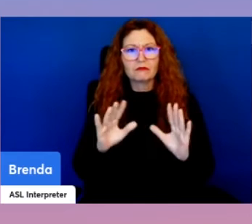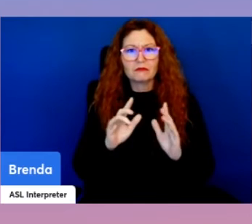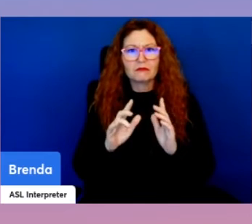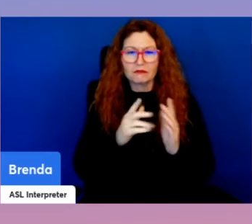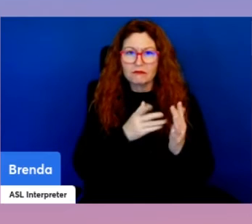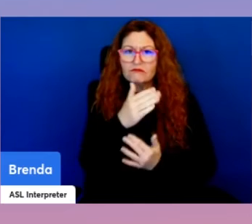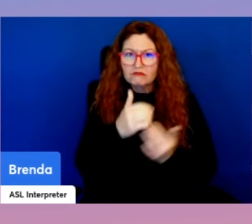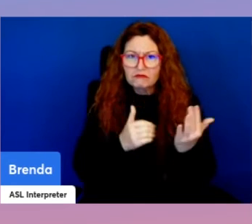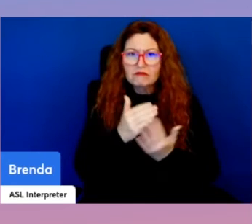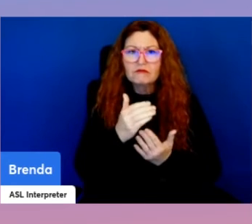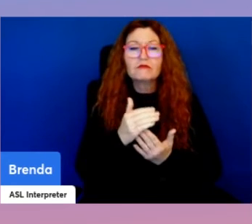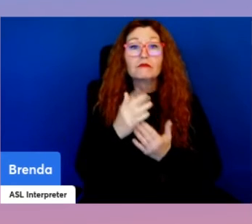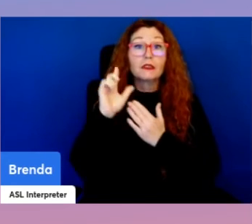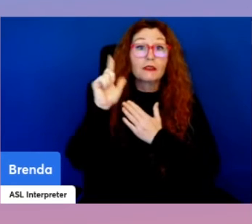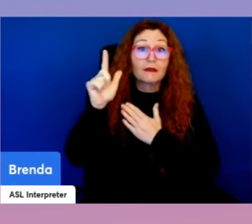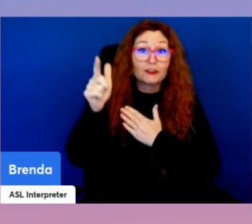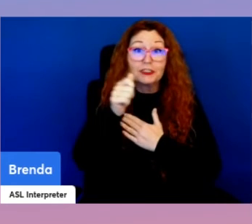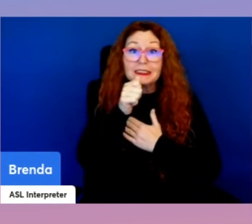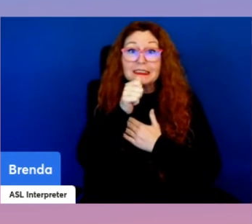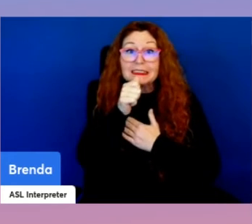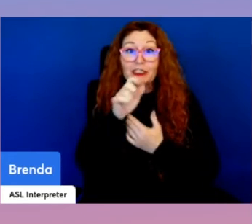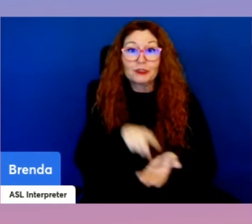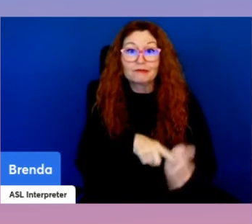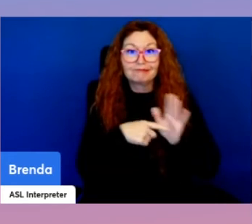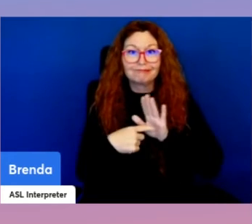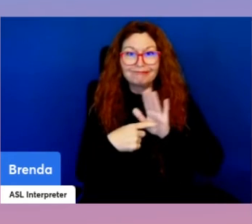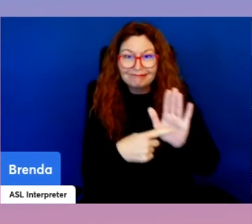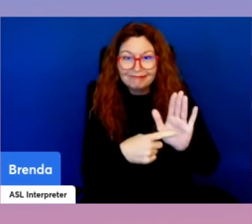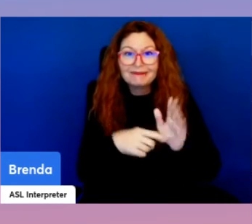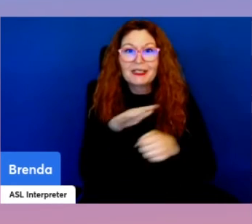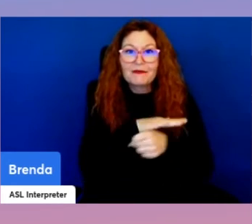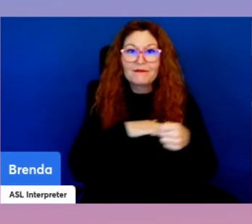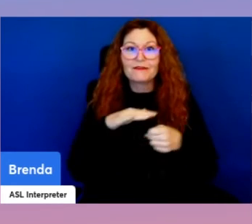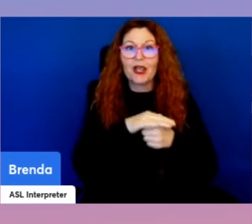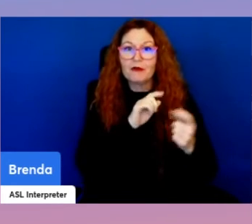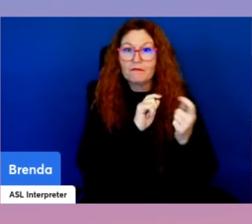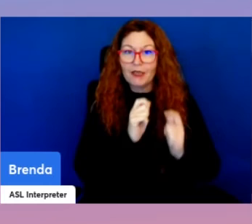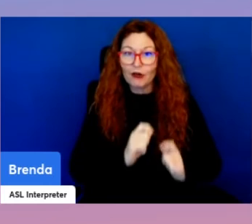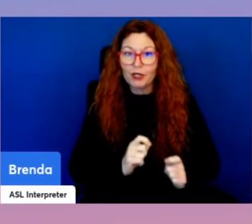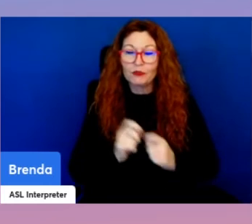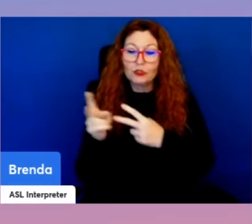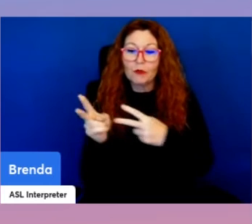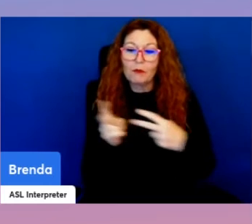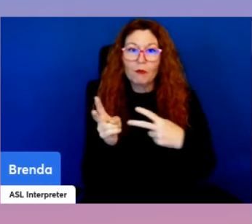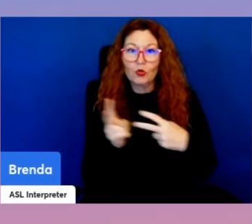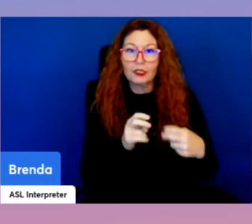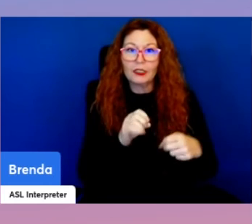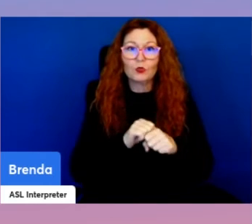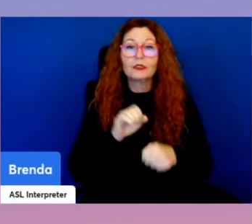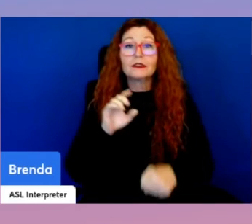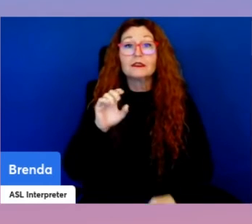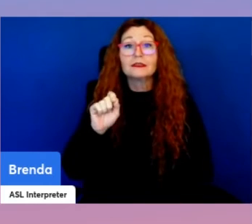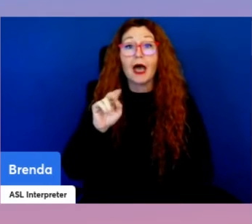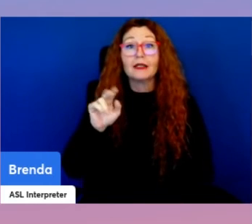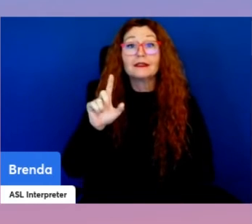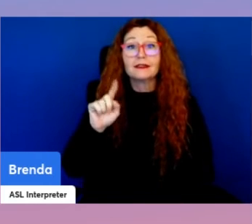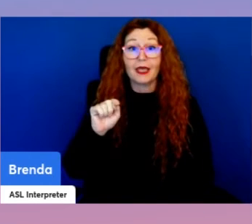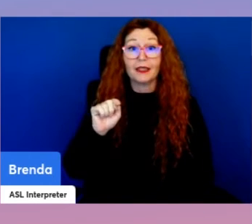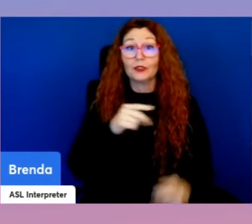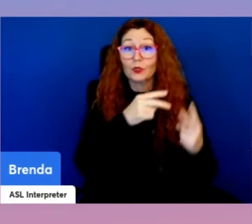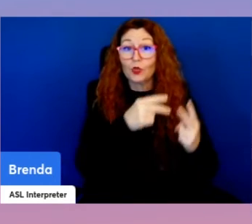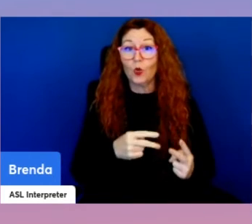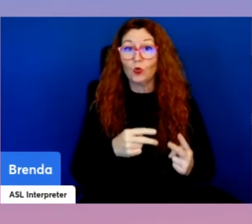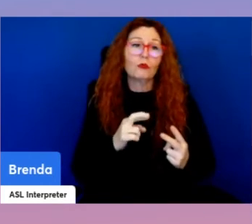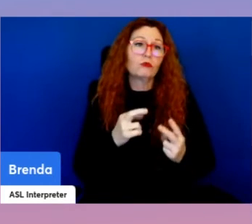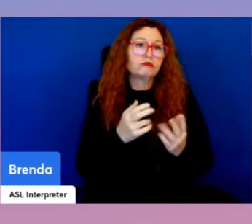those secrets are going to be exposed as environment variables that we can pull in within our .NET code. Or whatever code that you're using.